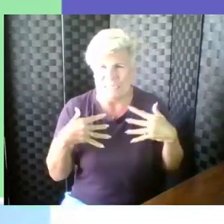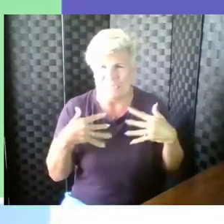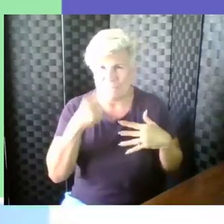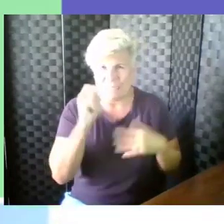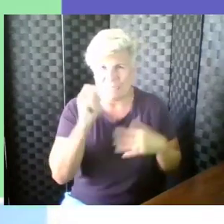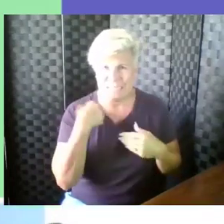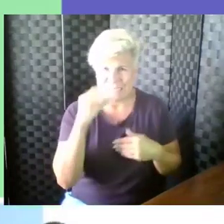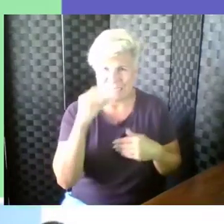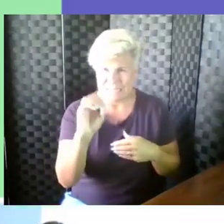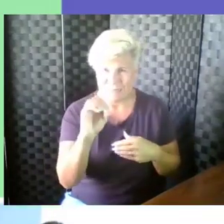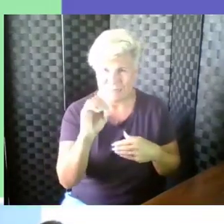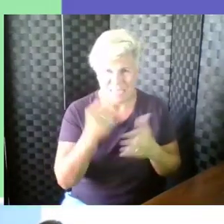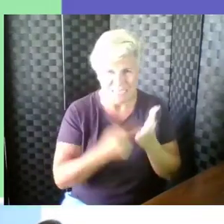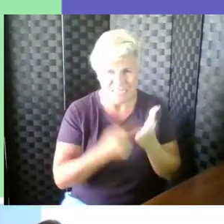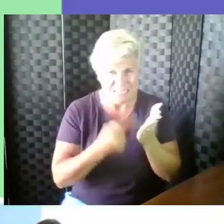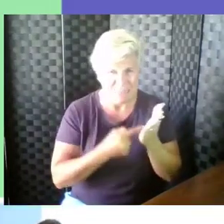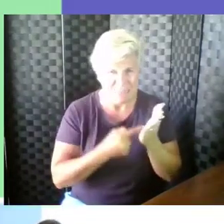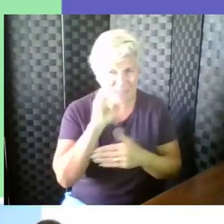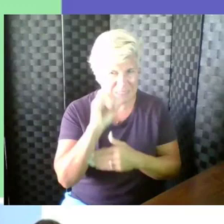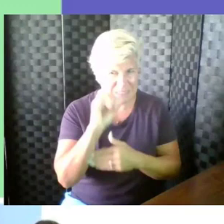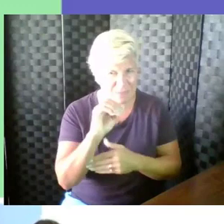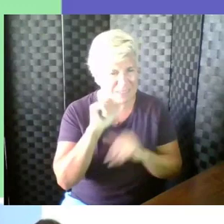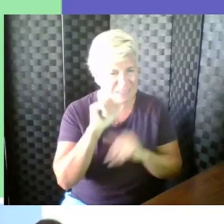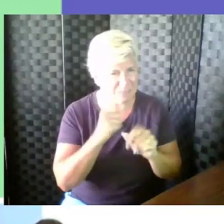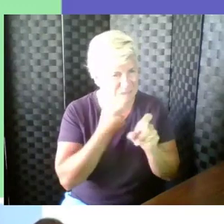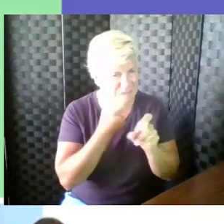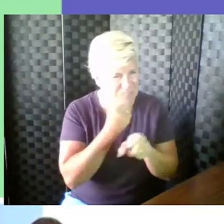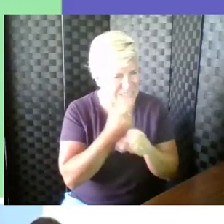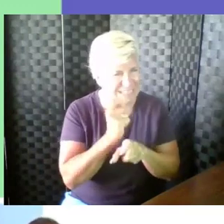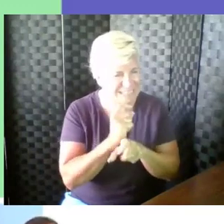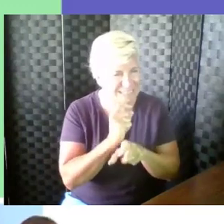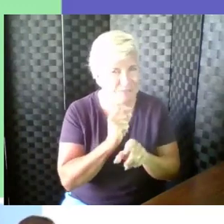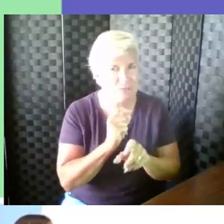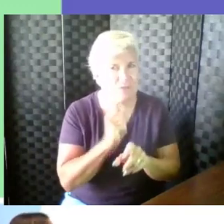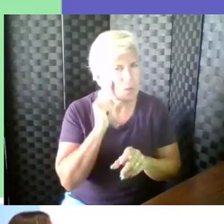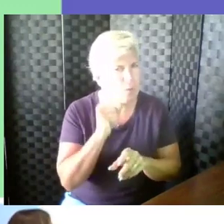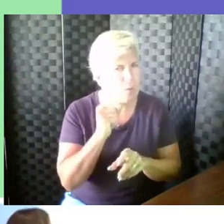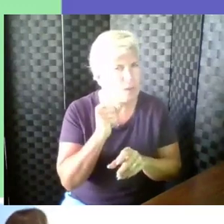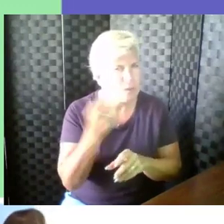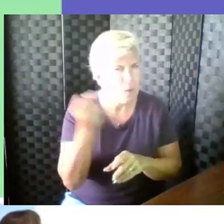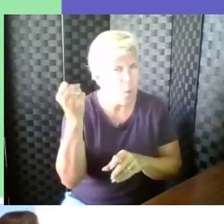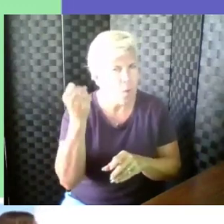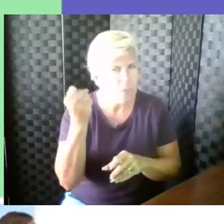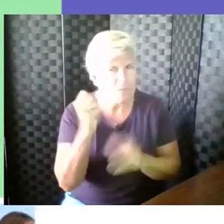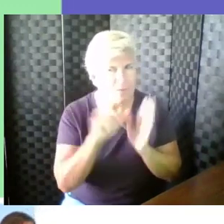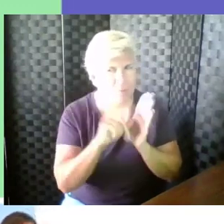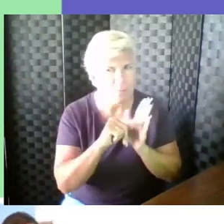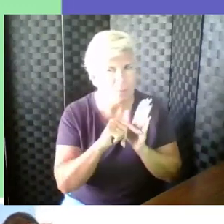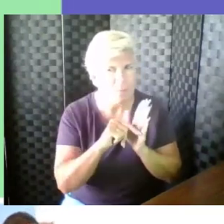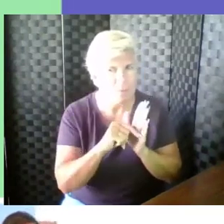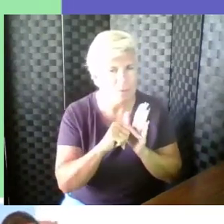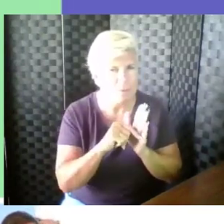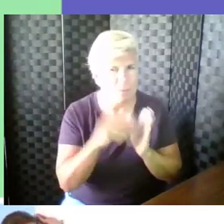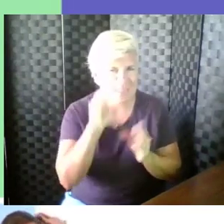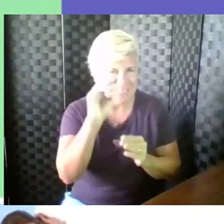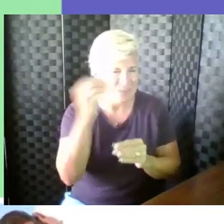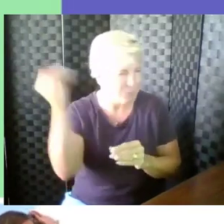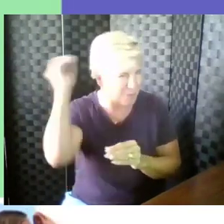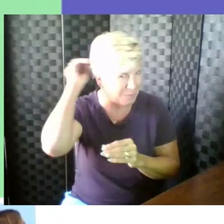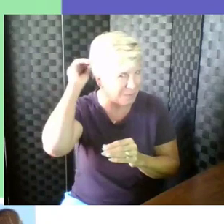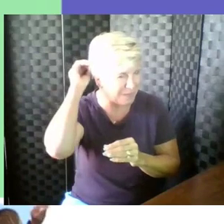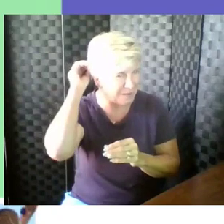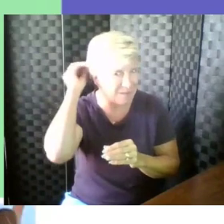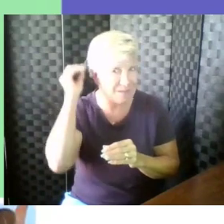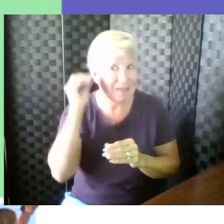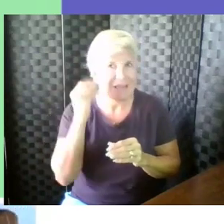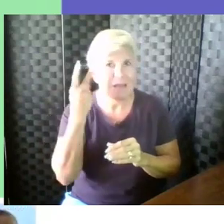got a 0 in it, and sometimes those zeros can make things a little tricky. So we're going to hold on to that for just a minute. Just put that 0 in the back of our brain,